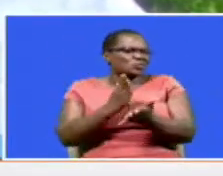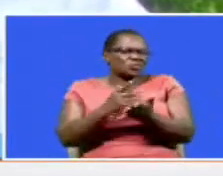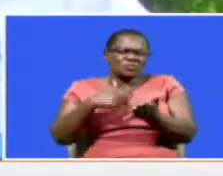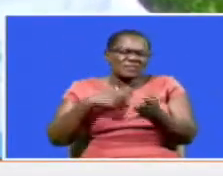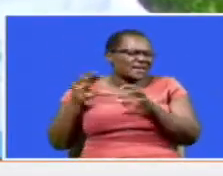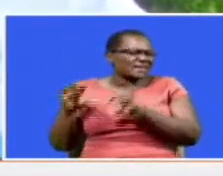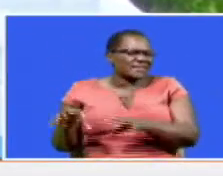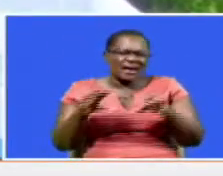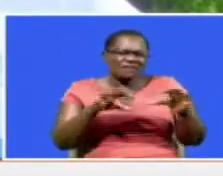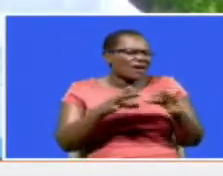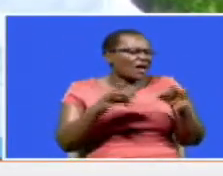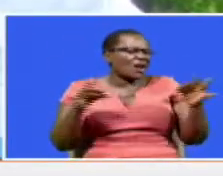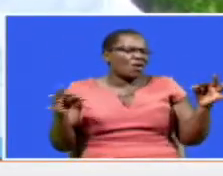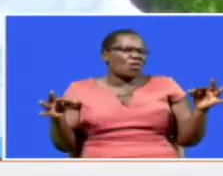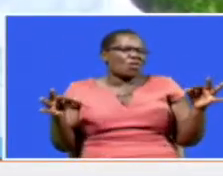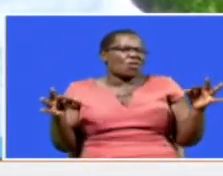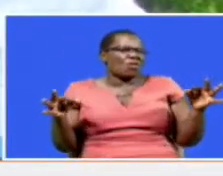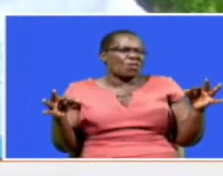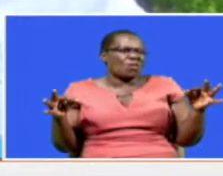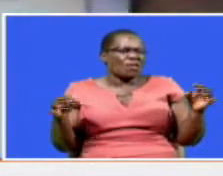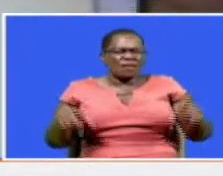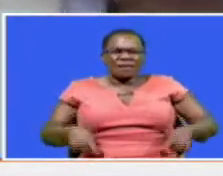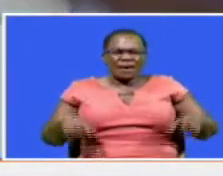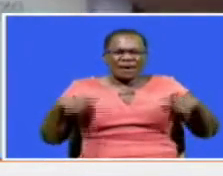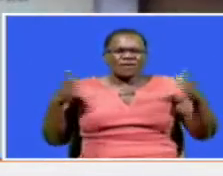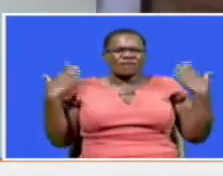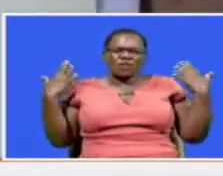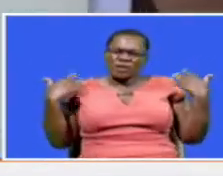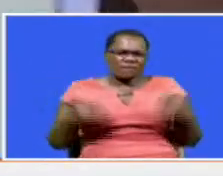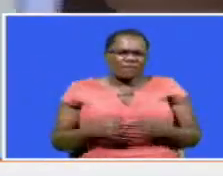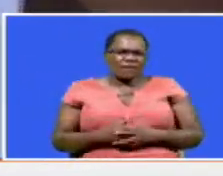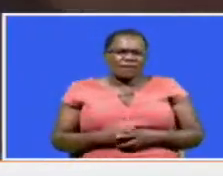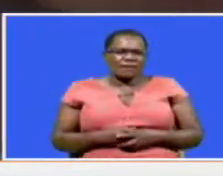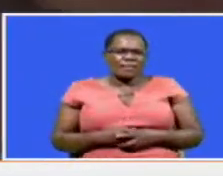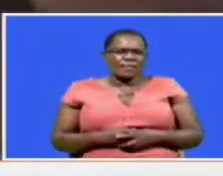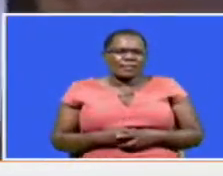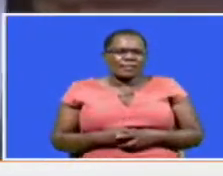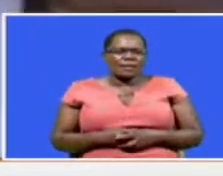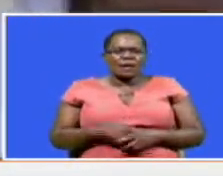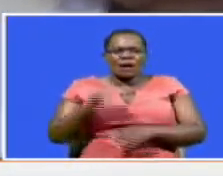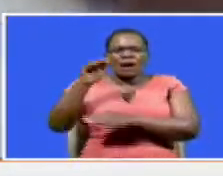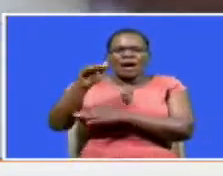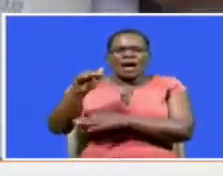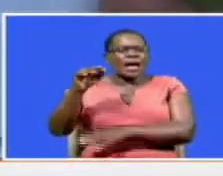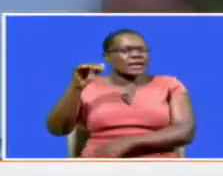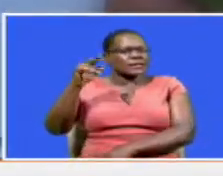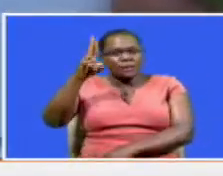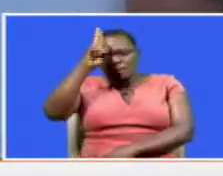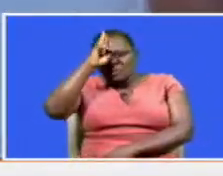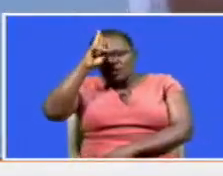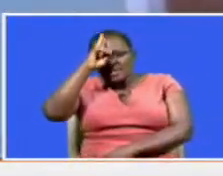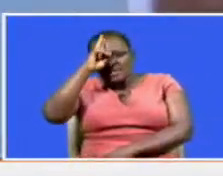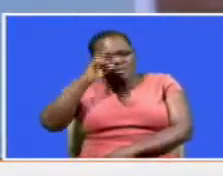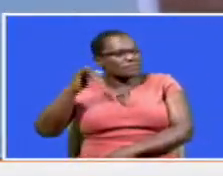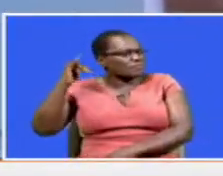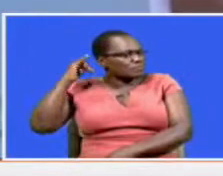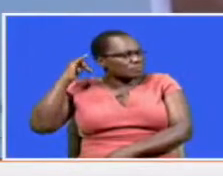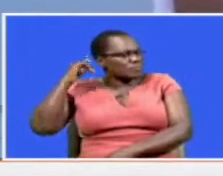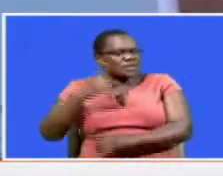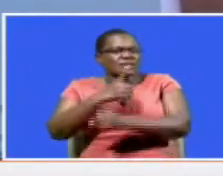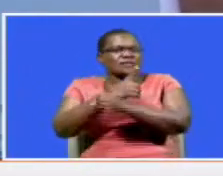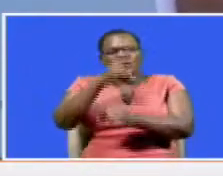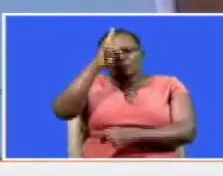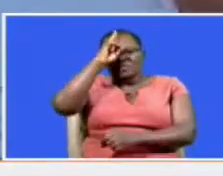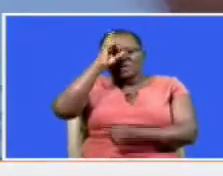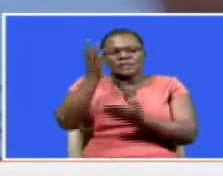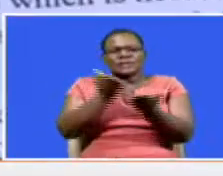nitaseka hivi. Ifanye tu nitaseka hivi maisha yangu yote. KTN News reached out to the police spokesperson Dr. Resila Onyango, who defended the